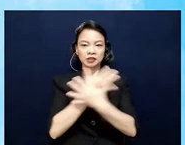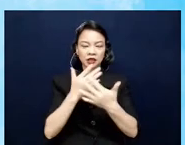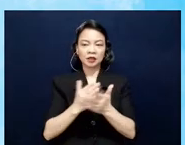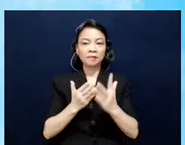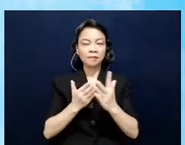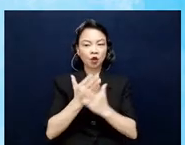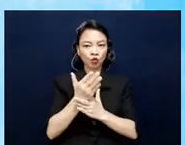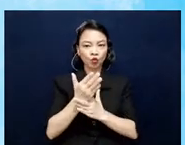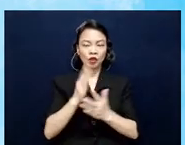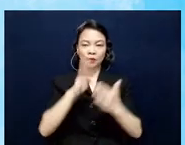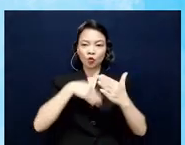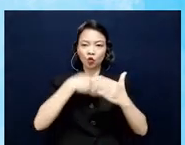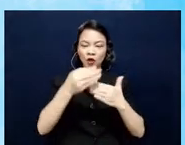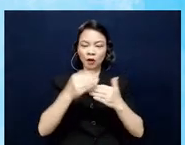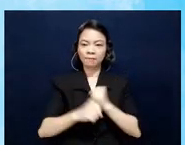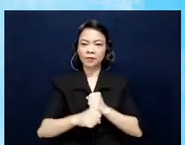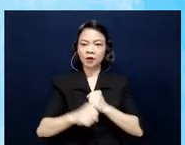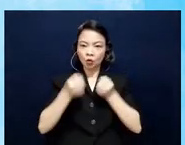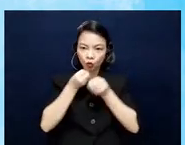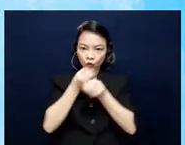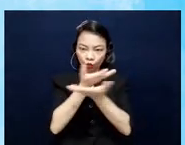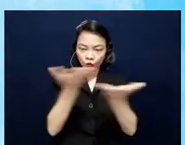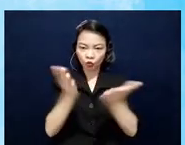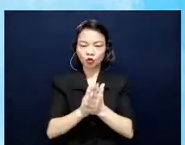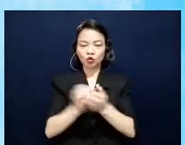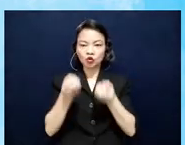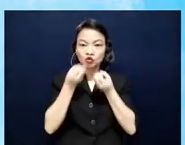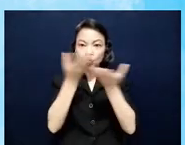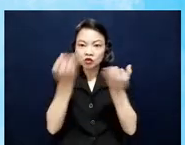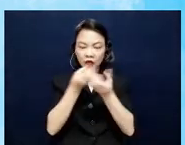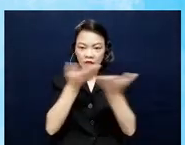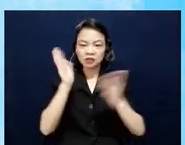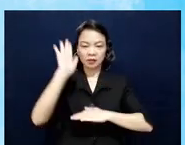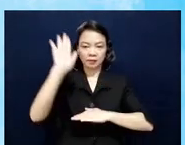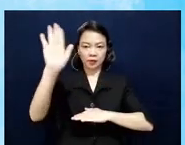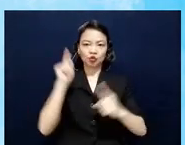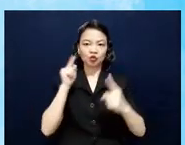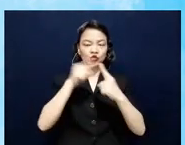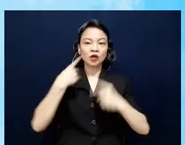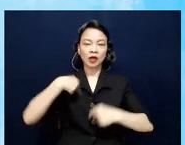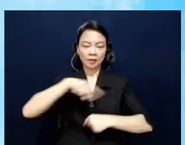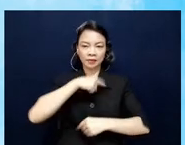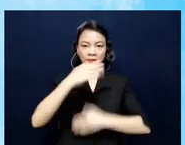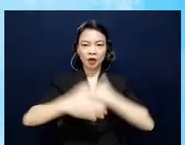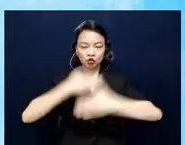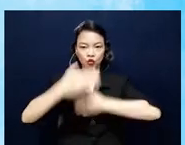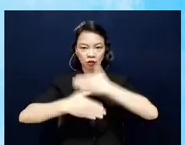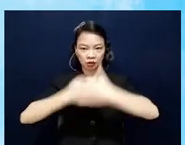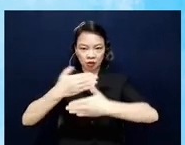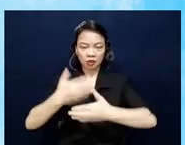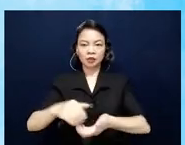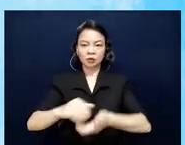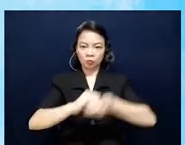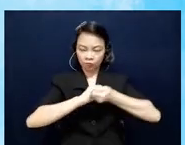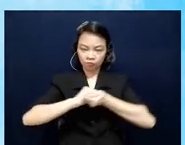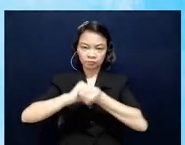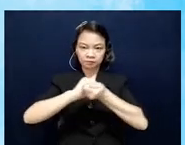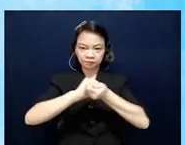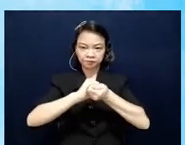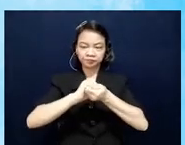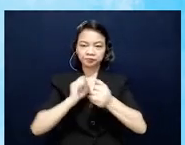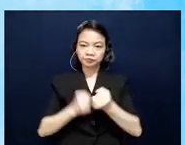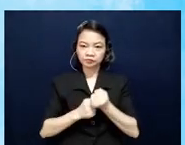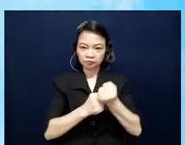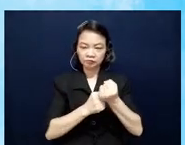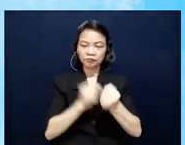activities. Our aim is to continue to contribute to the improved health and well-being of young people